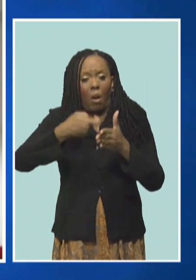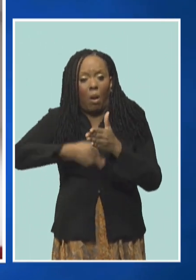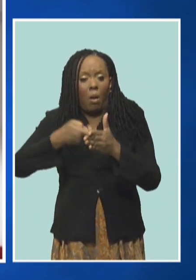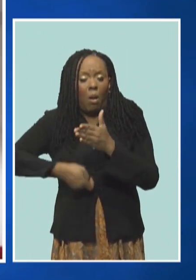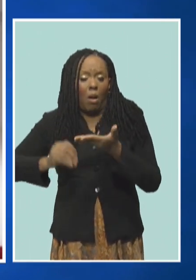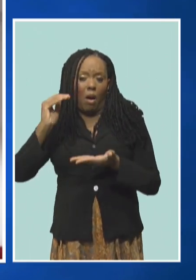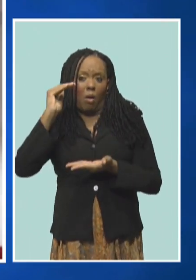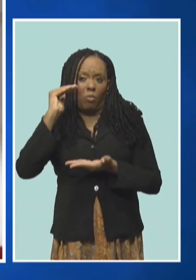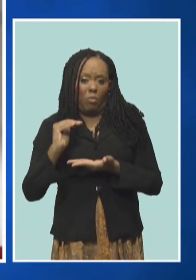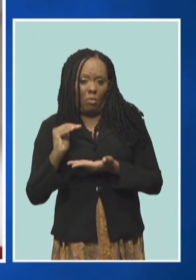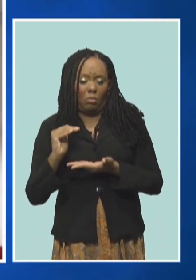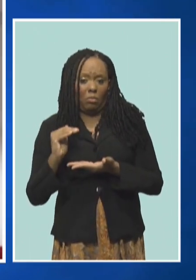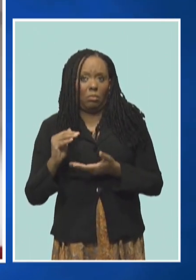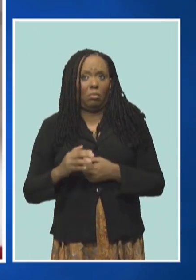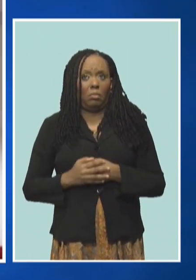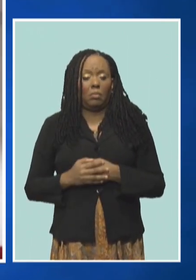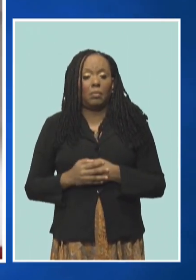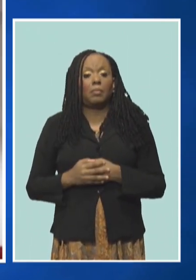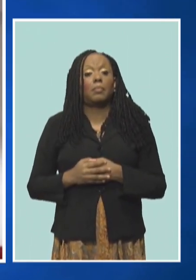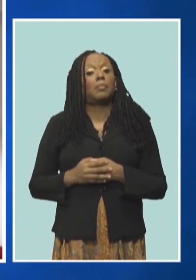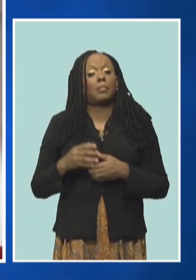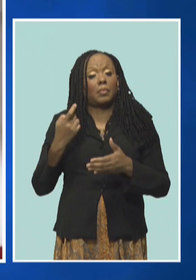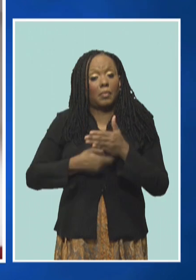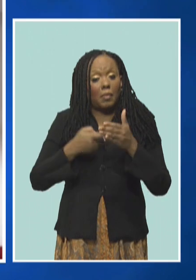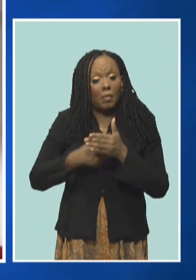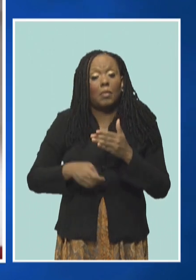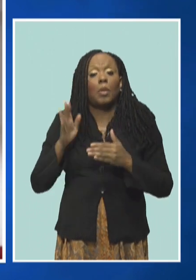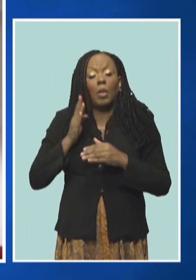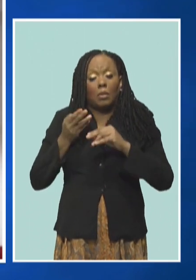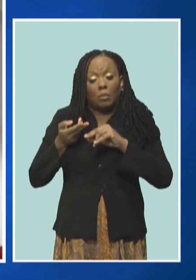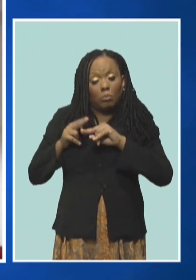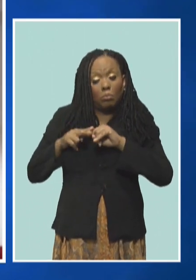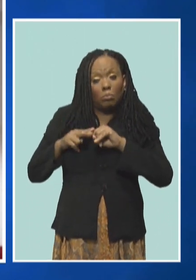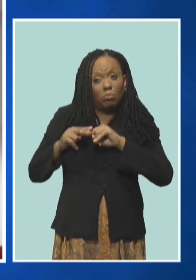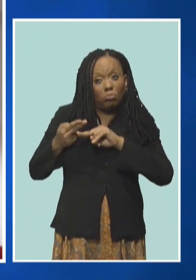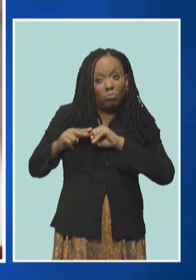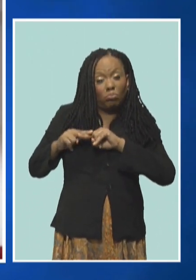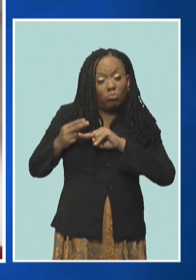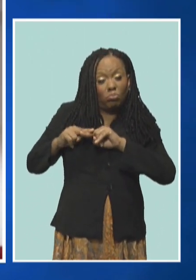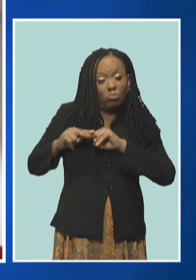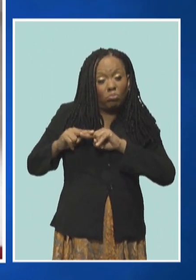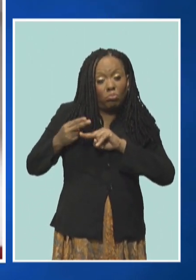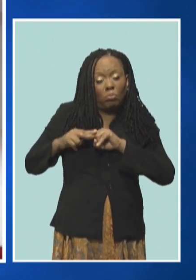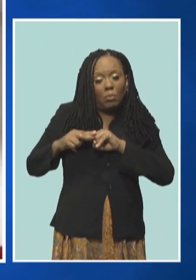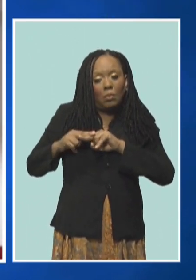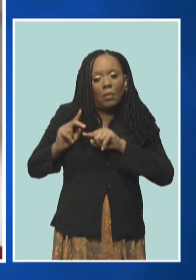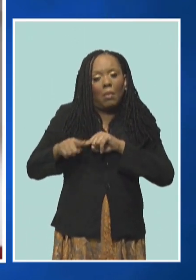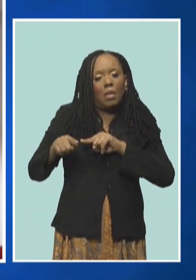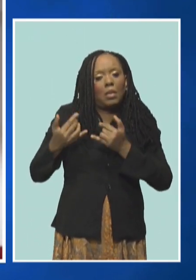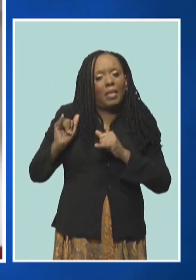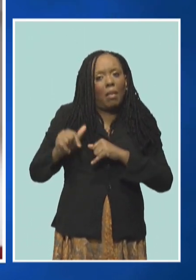means that prices will continue to rise, but they're going to rise at a lower rate. So I don't